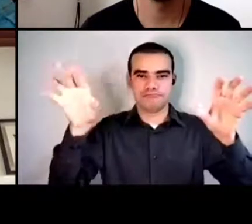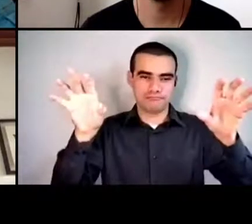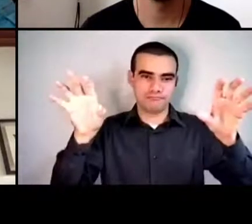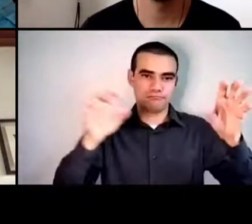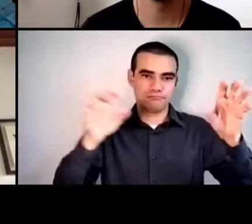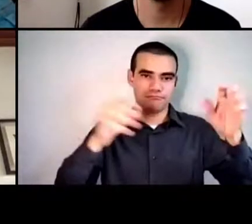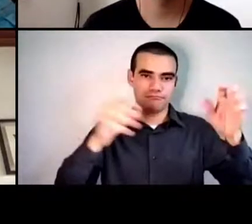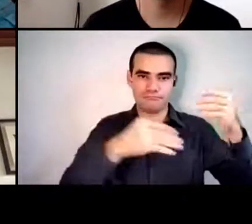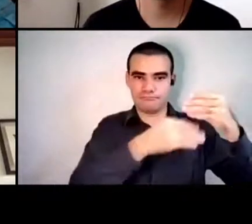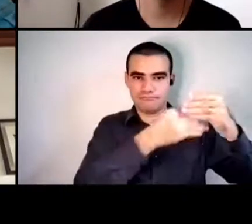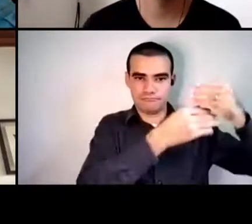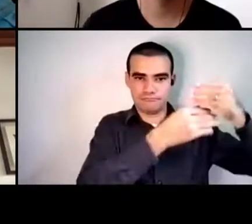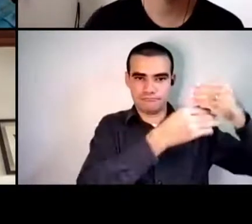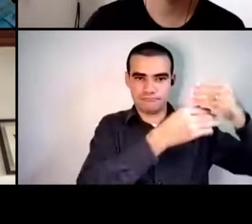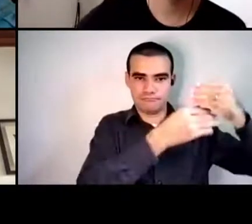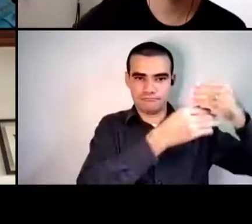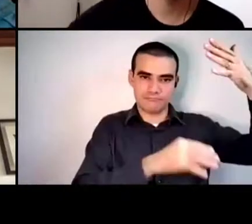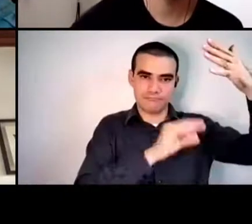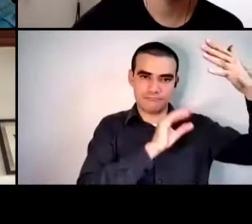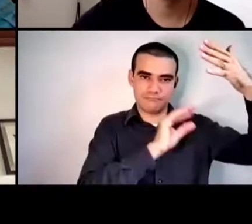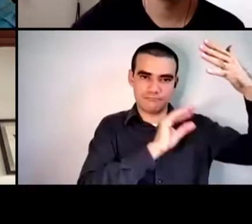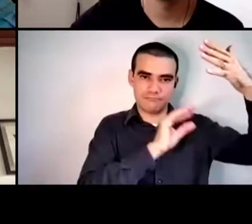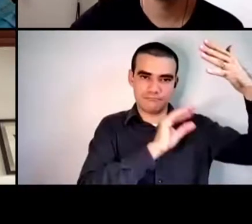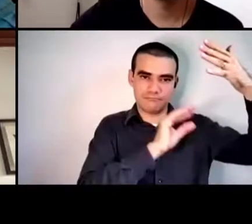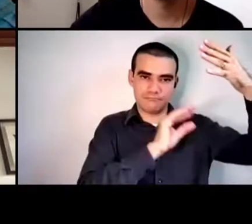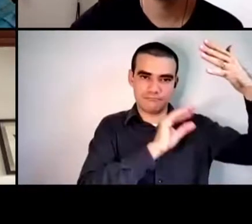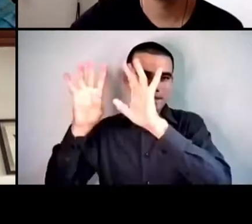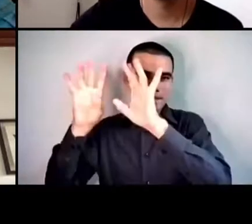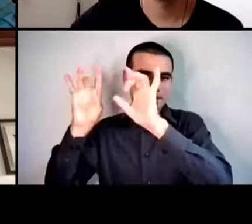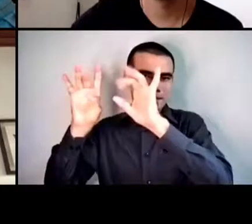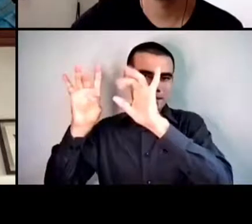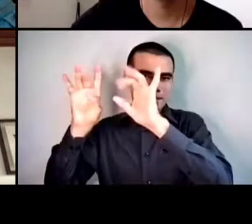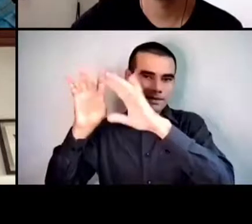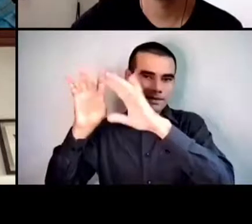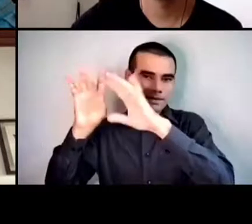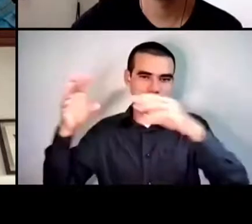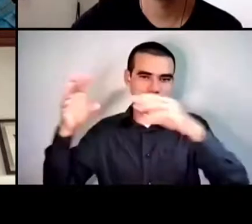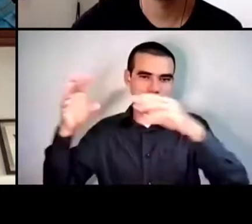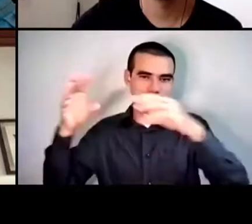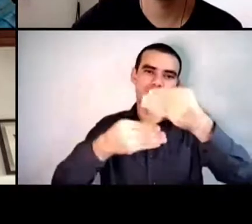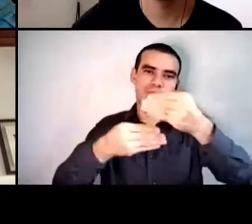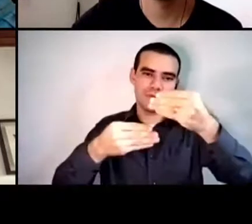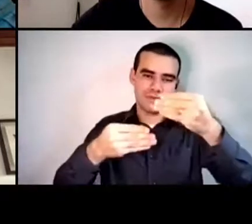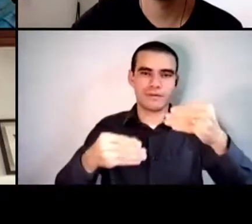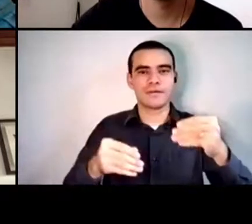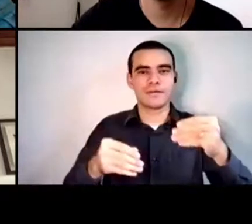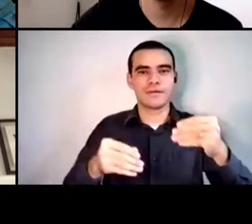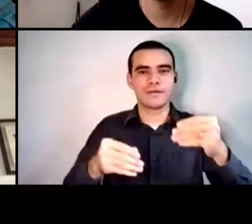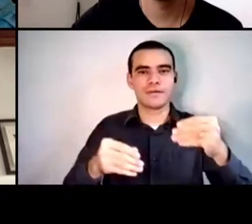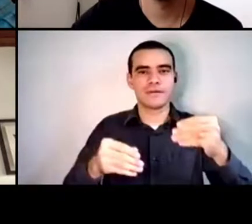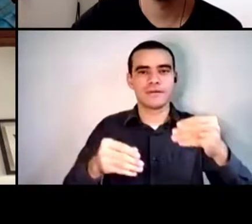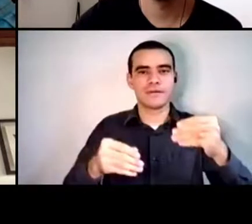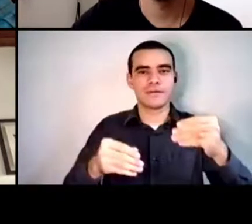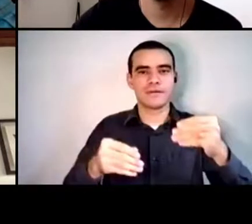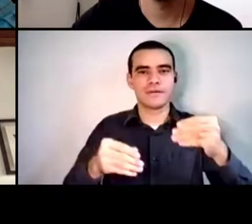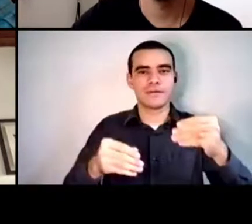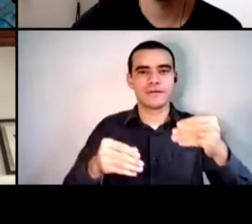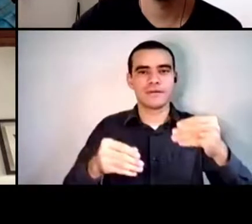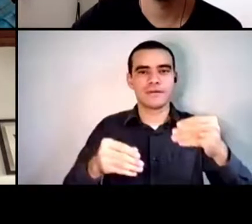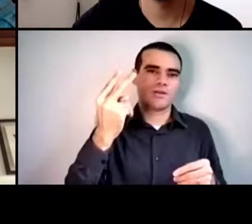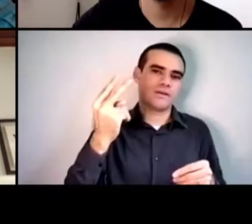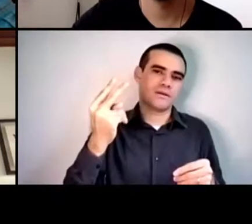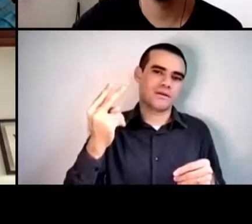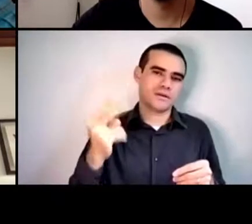together. And scalability is important, and these gems must be lapidated and to give